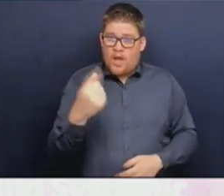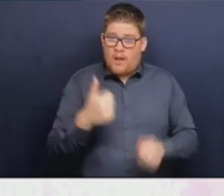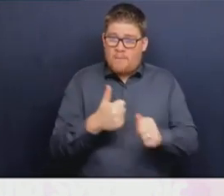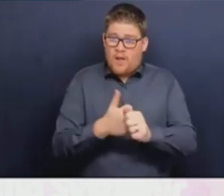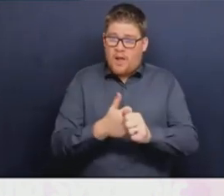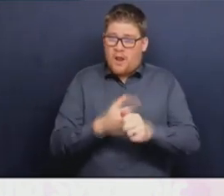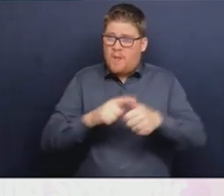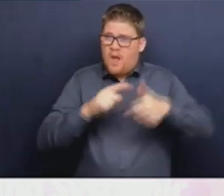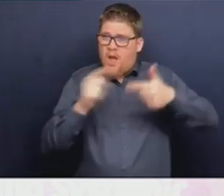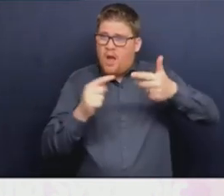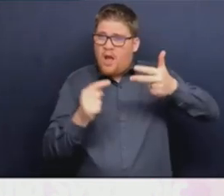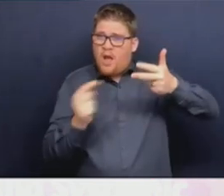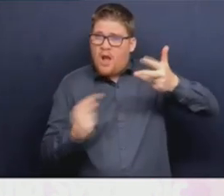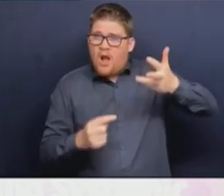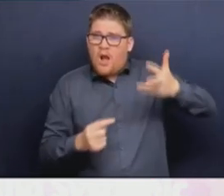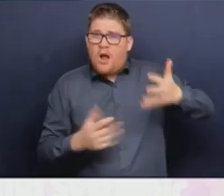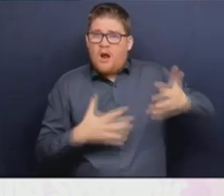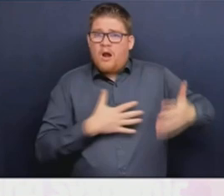But let me start firstly with